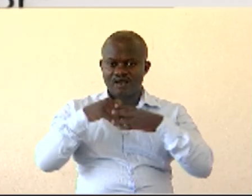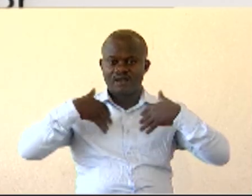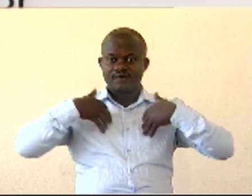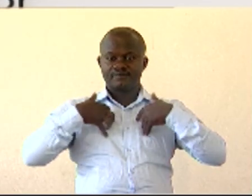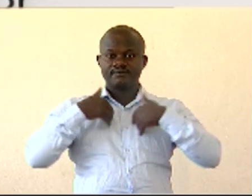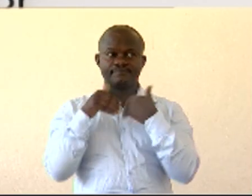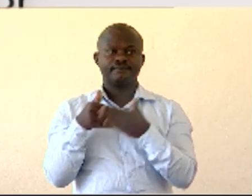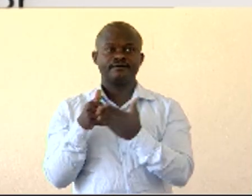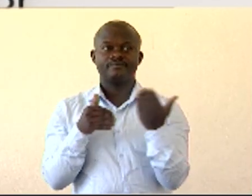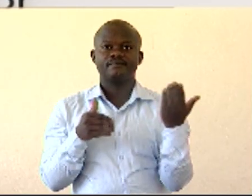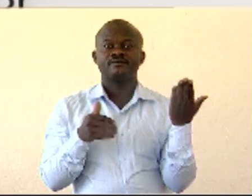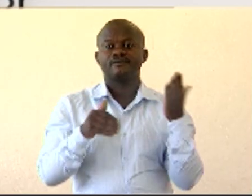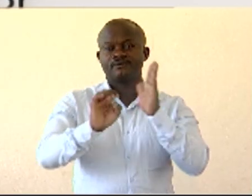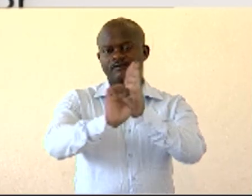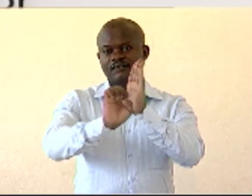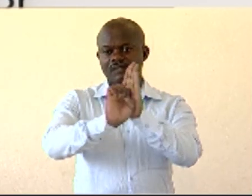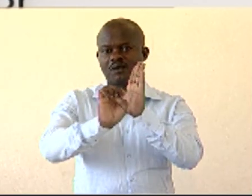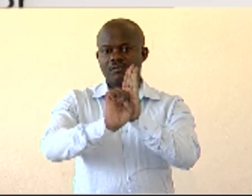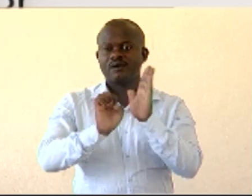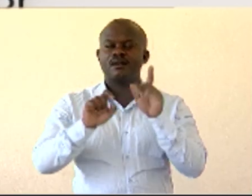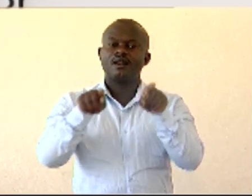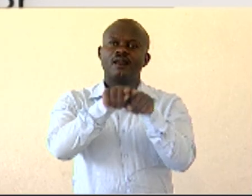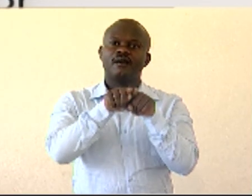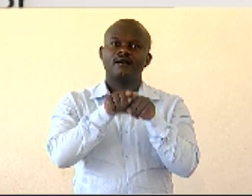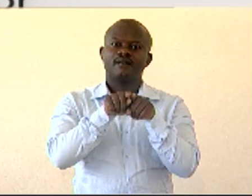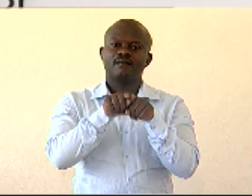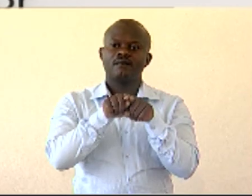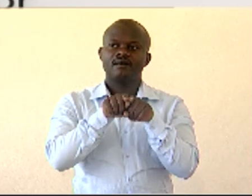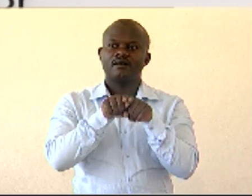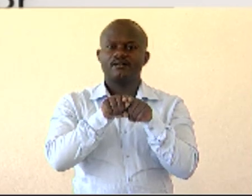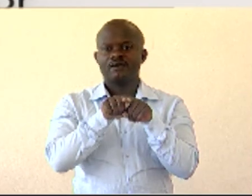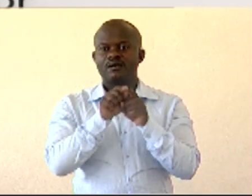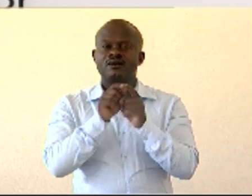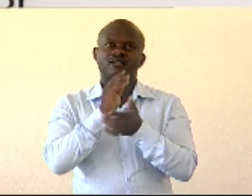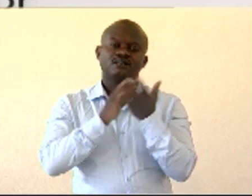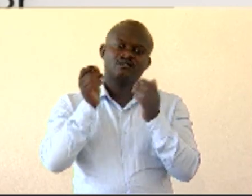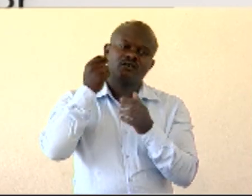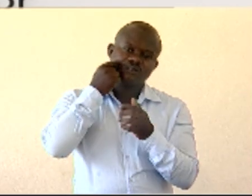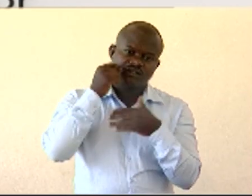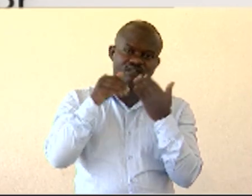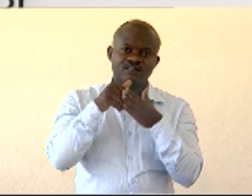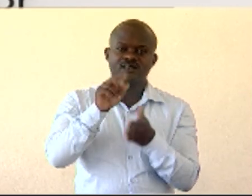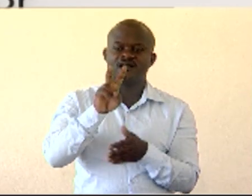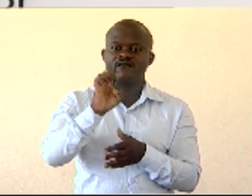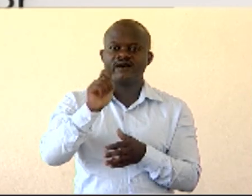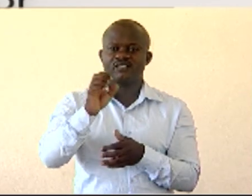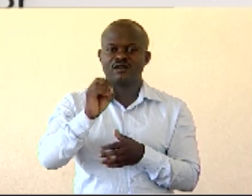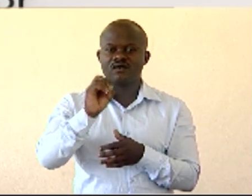beings. Take an example, like female Anopheles mosquito is a vector